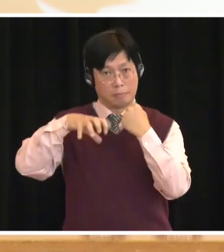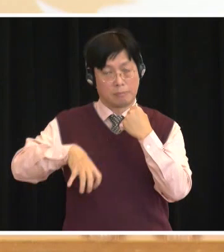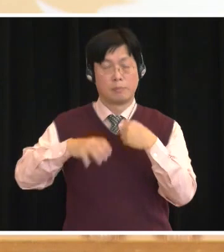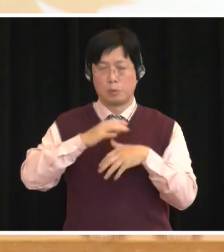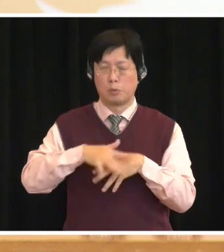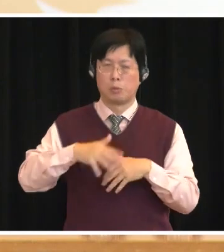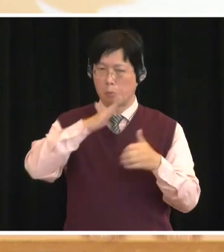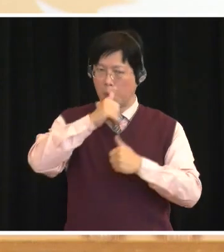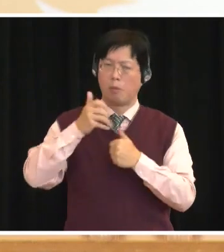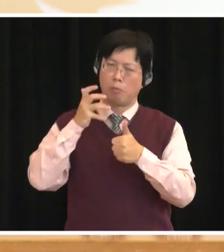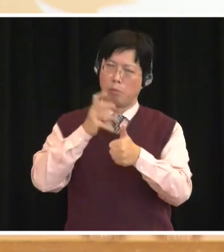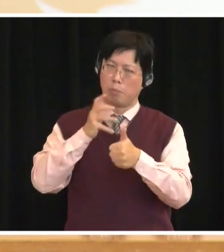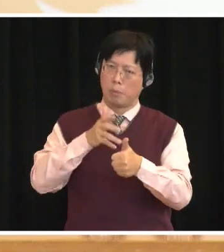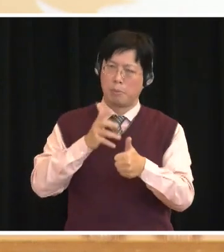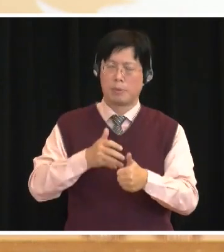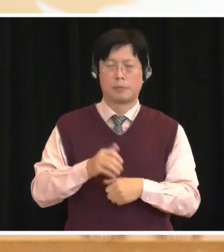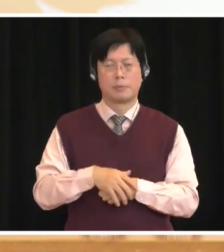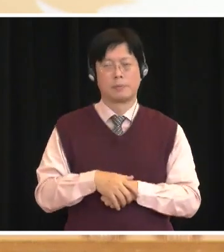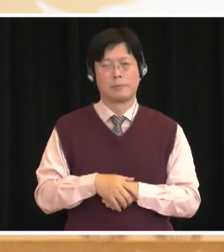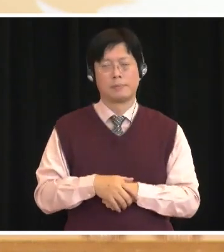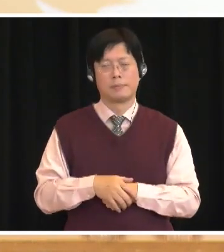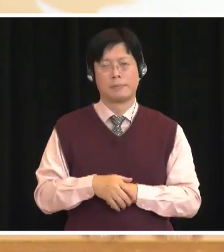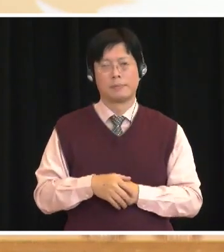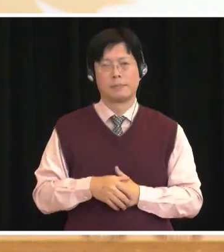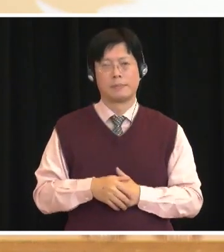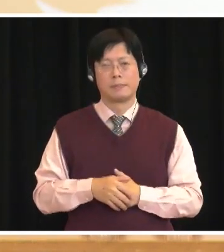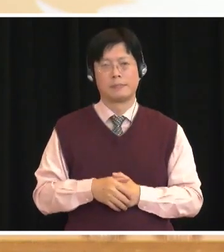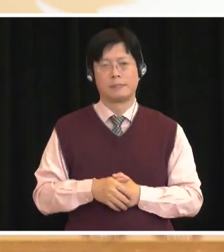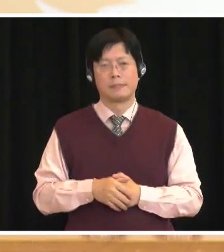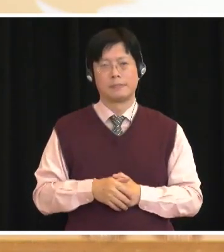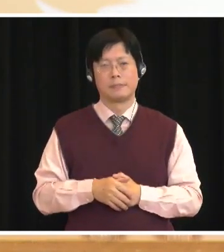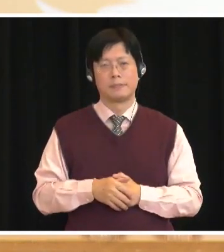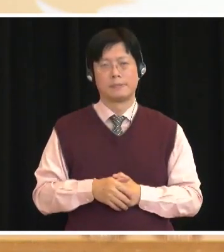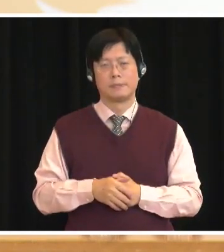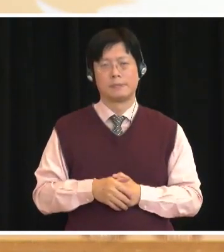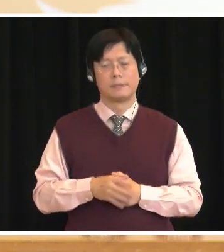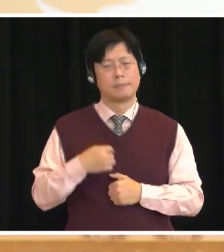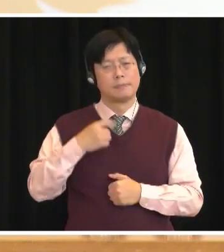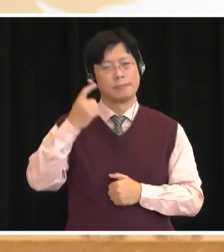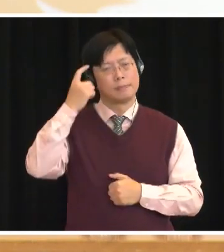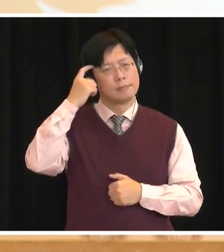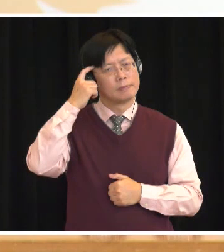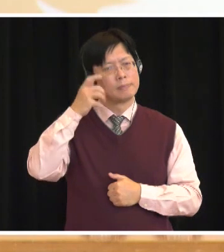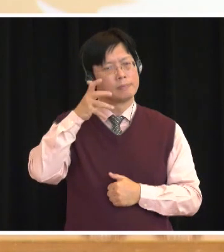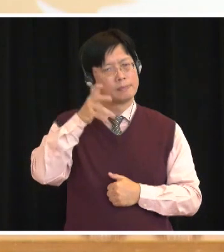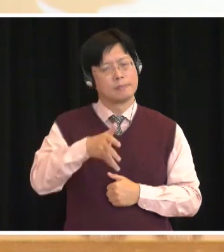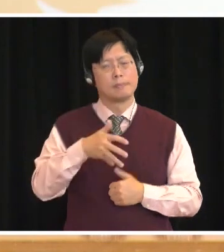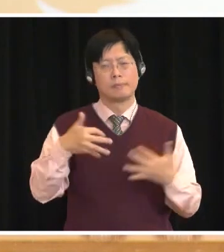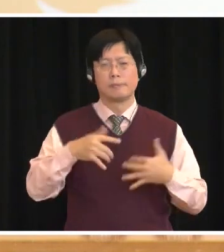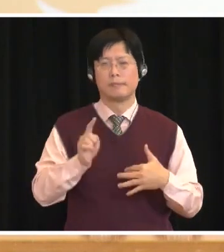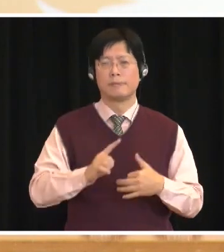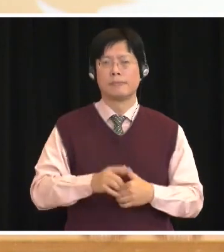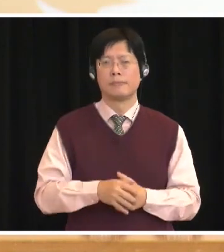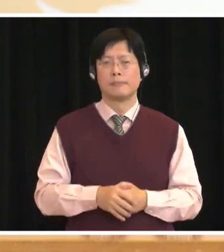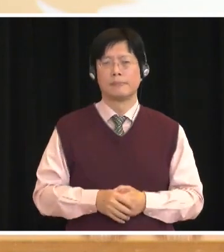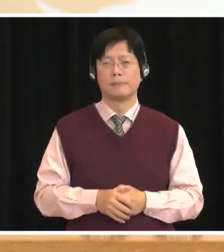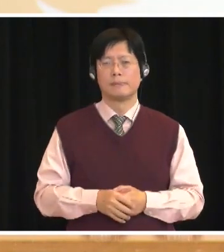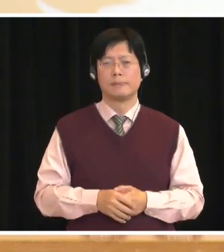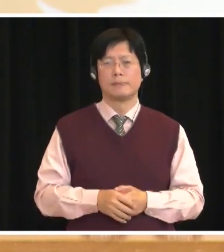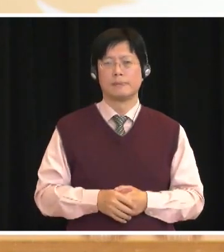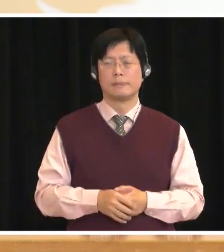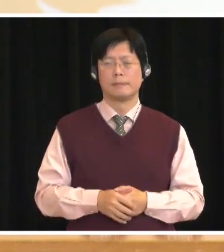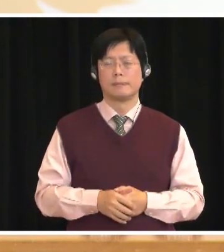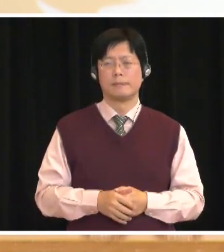question that I like to have answers to, what are the rules and what is the practice if